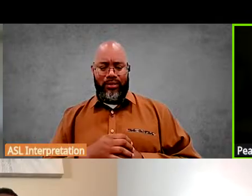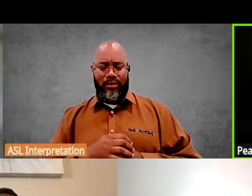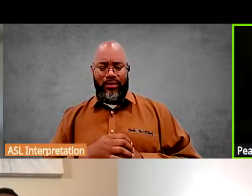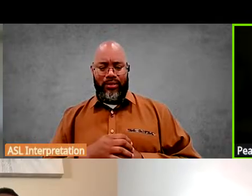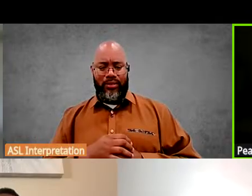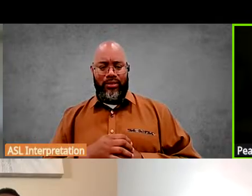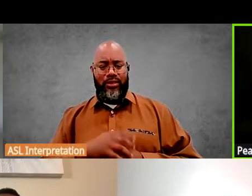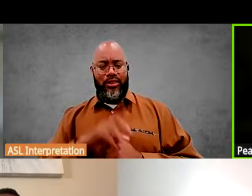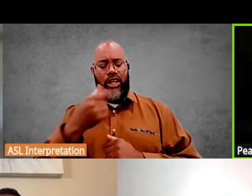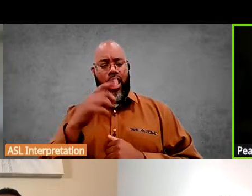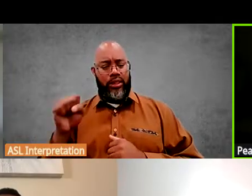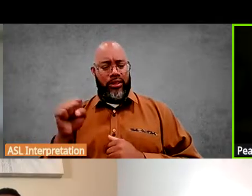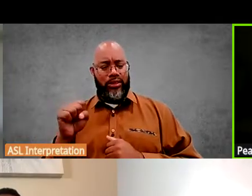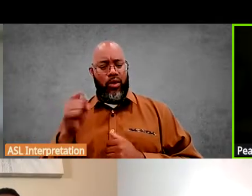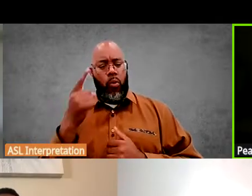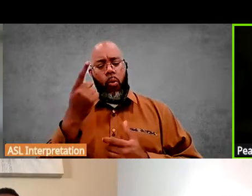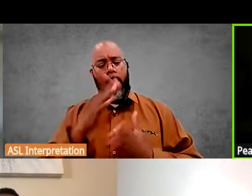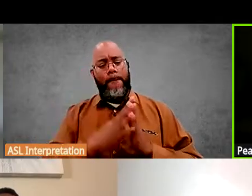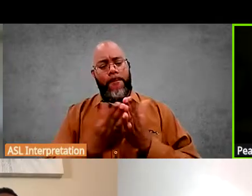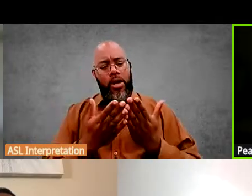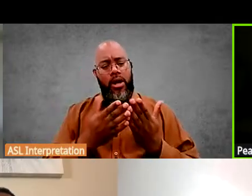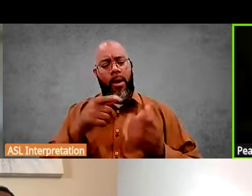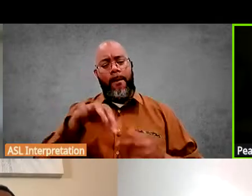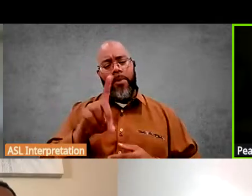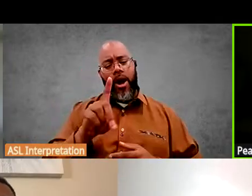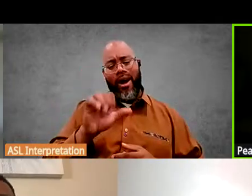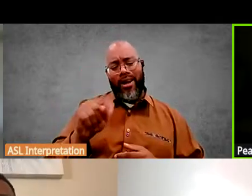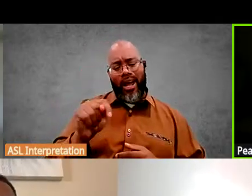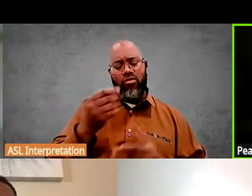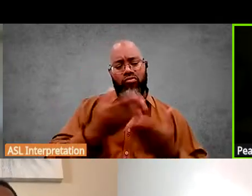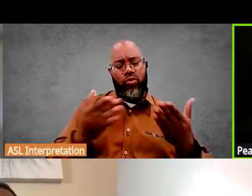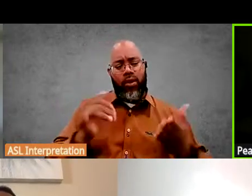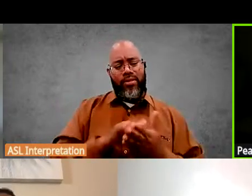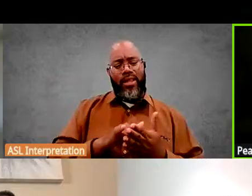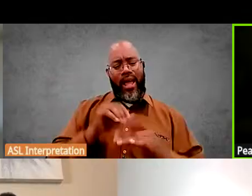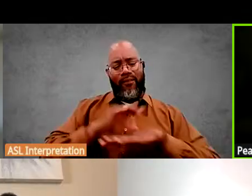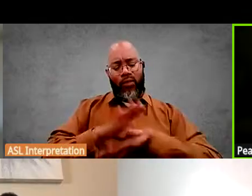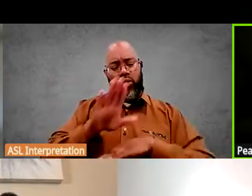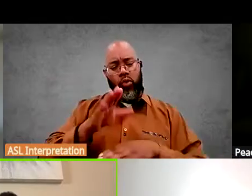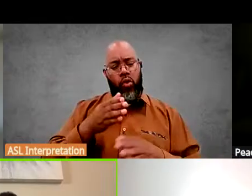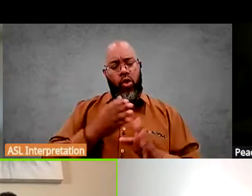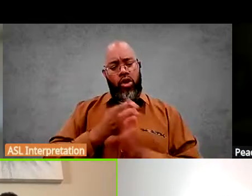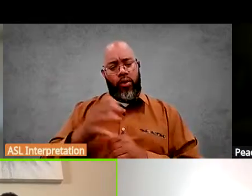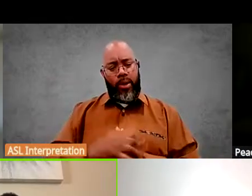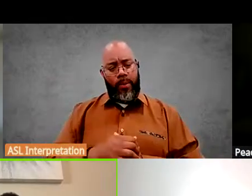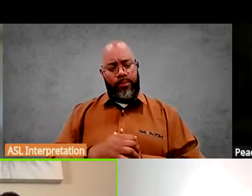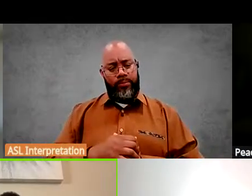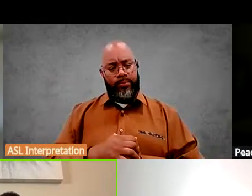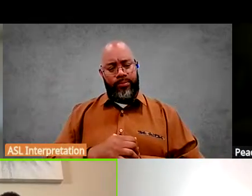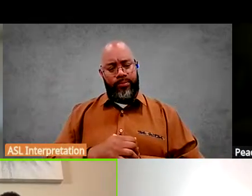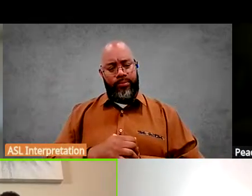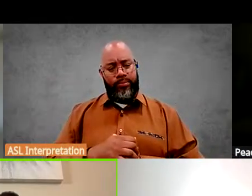Douglas, what about you? What's one book, podcast, or resource that has influenced your career? So for